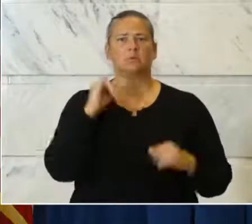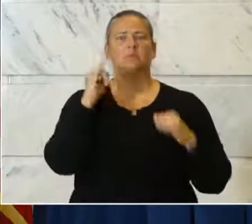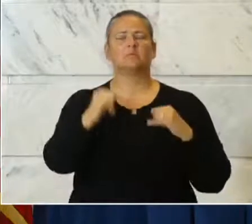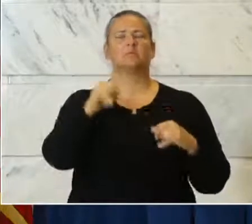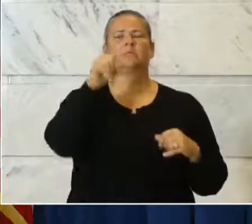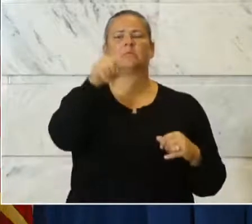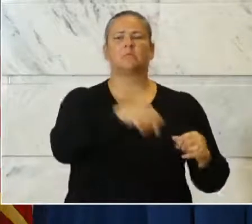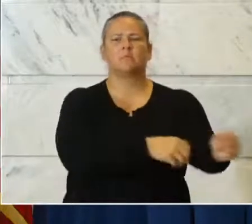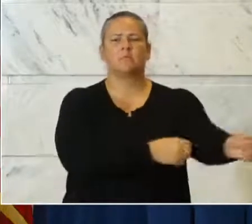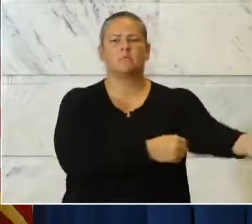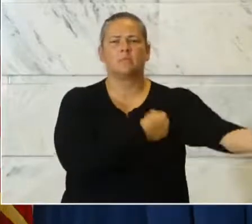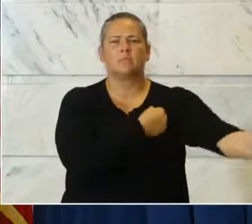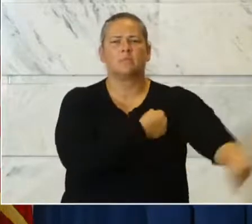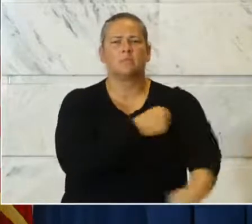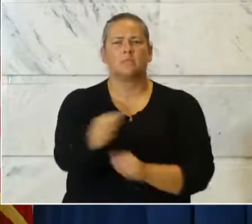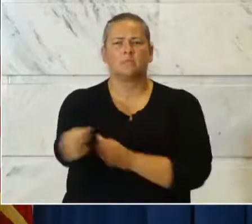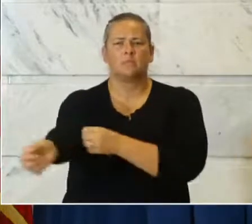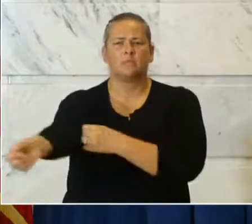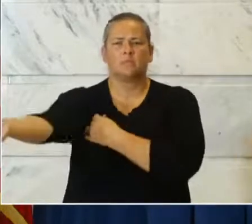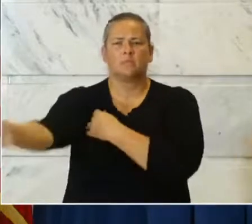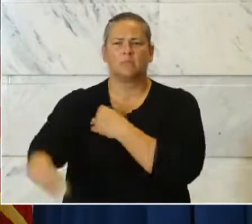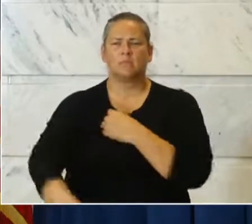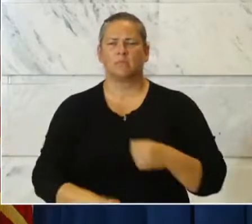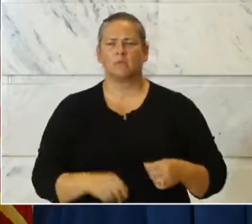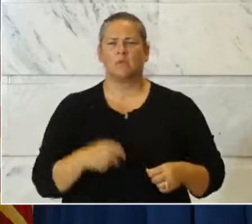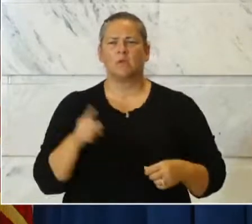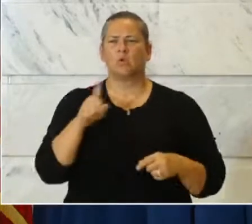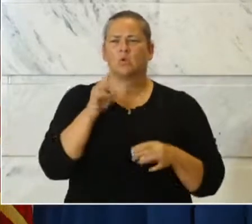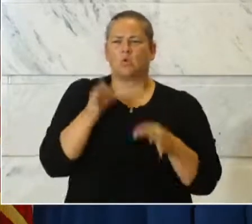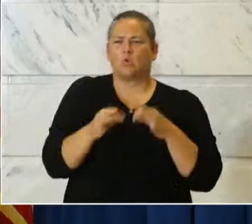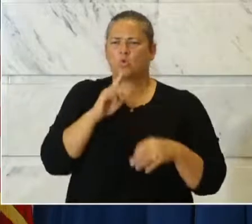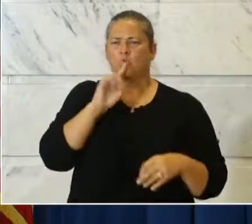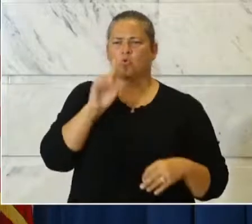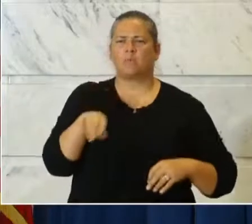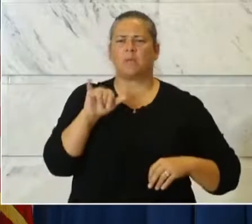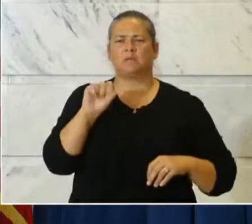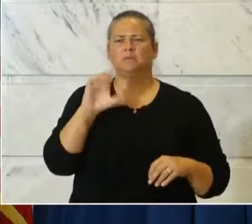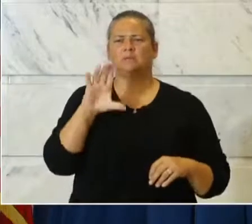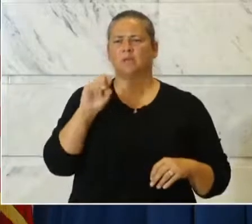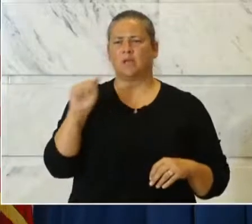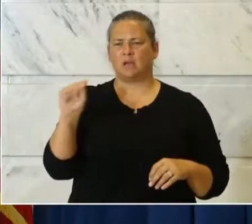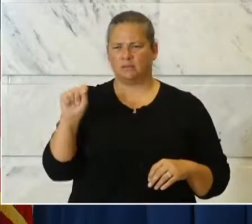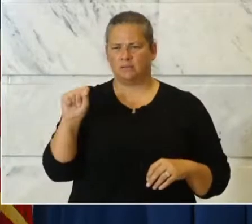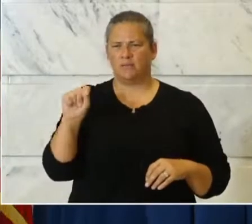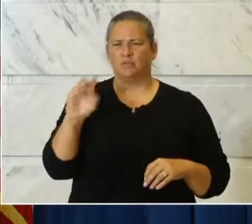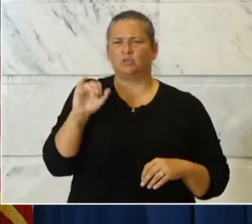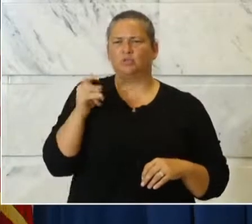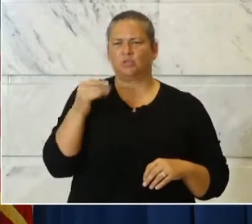There was a court order by the Scott Circuit Judge basically saying